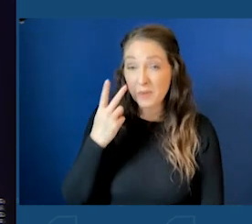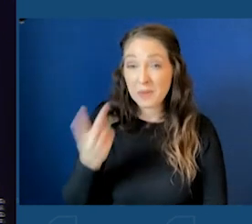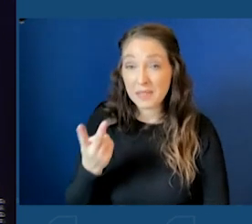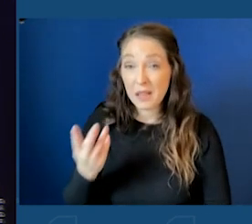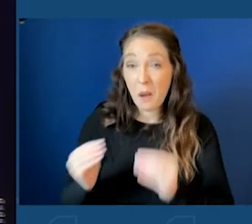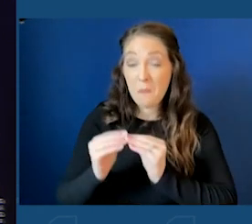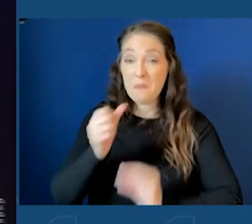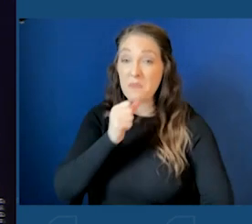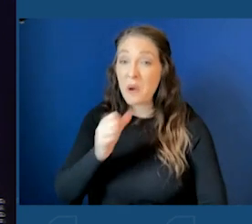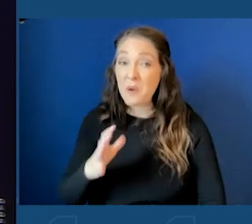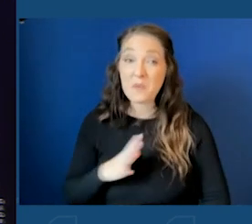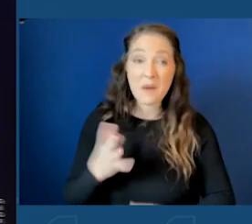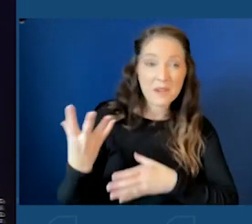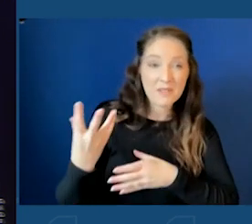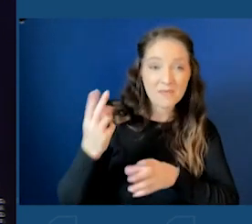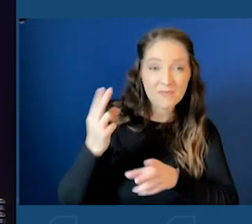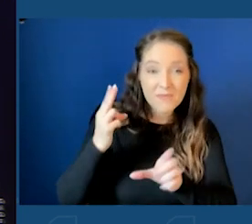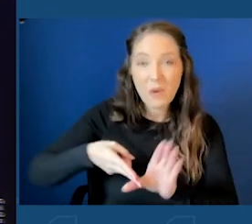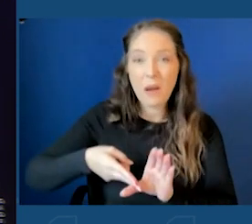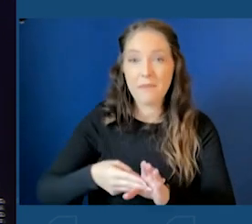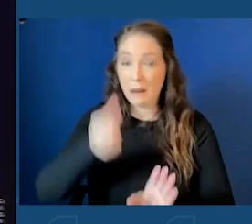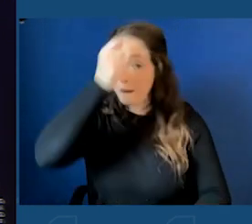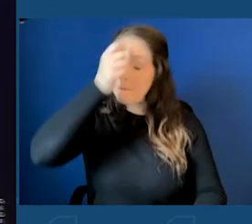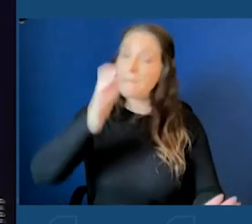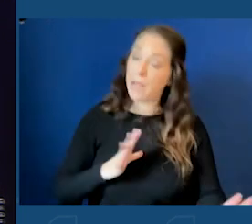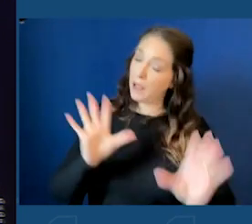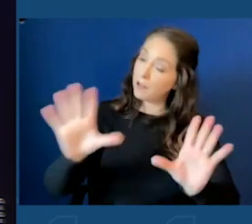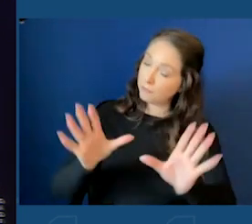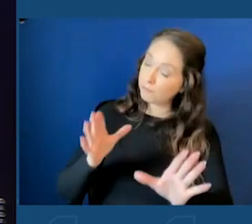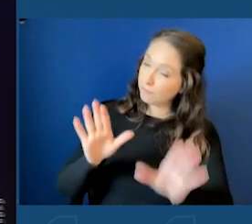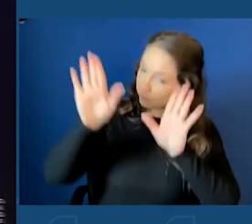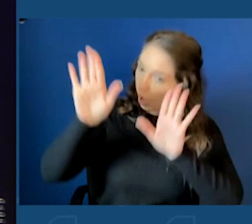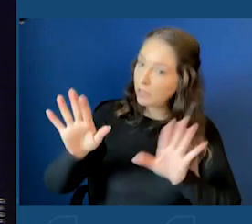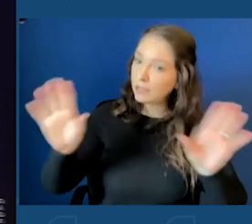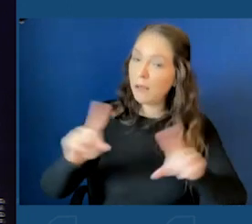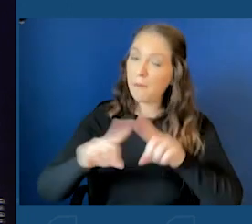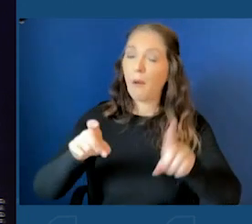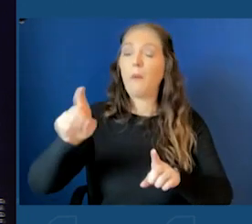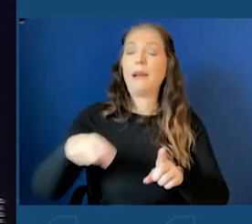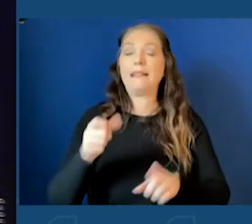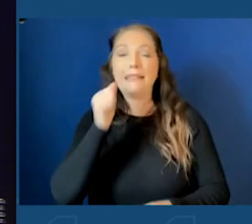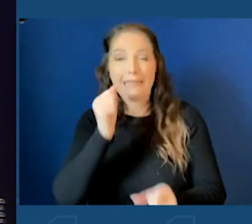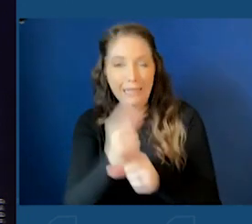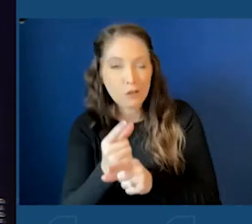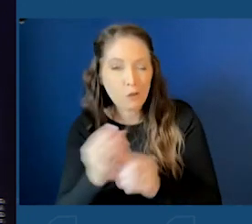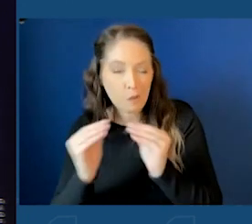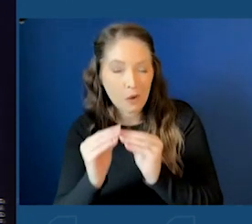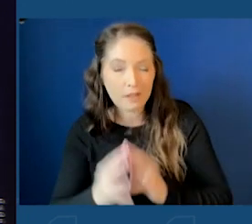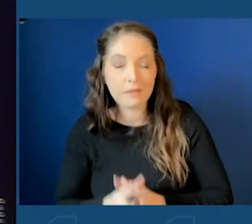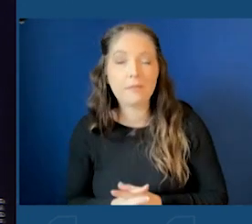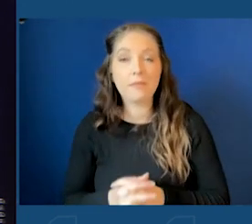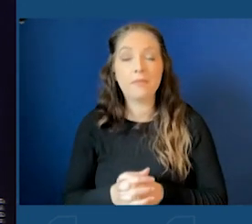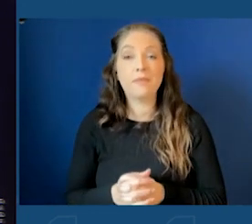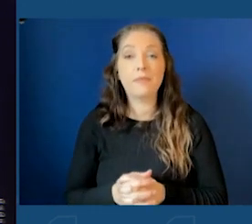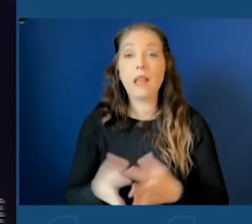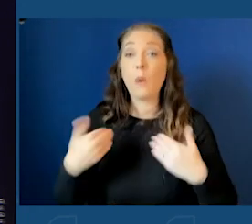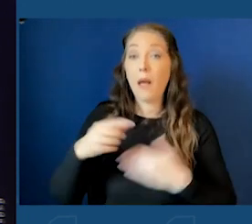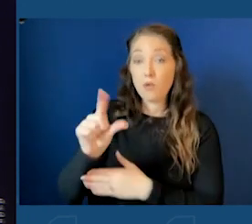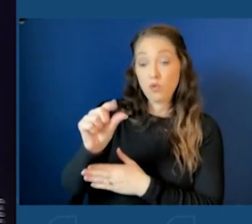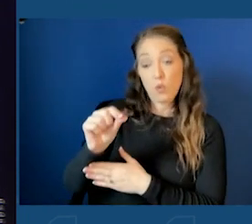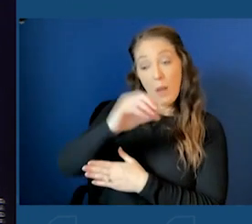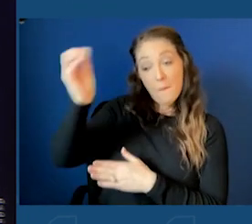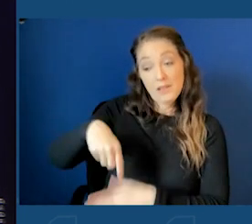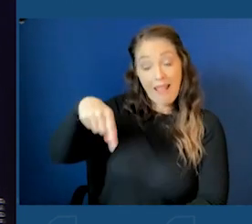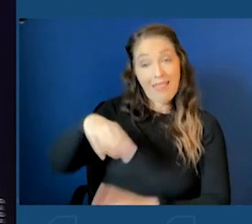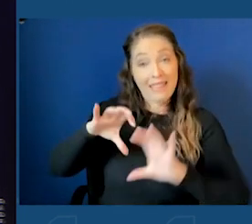in the ranks. Gentlemen, you're doing a great job, but we need a few more sisters in the family. And to the fact that we have 20% of this class right